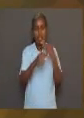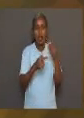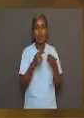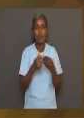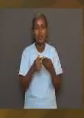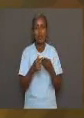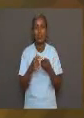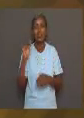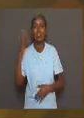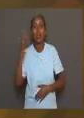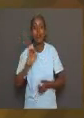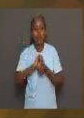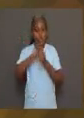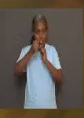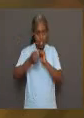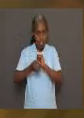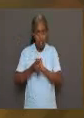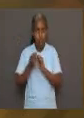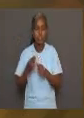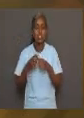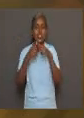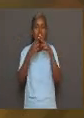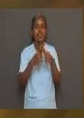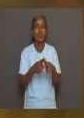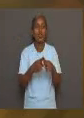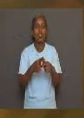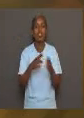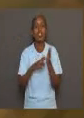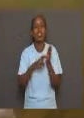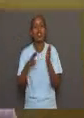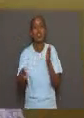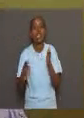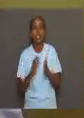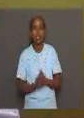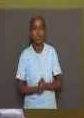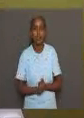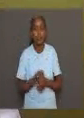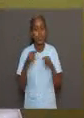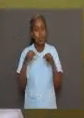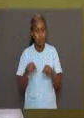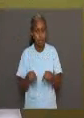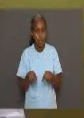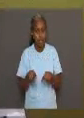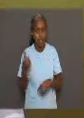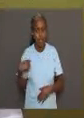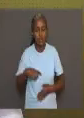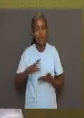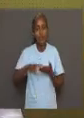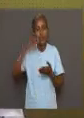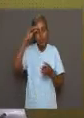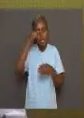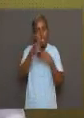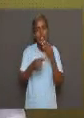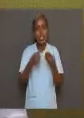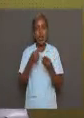of transformation called reflection. Today, we will learn